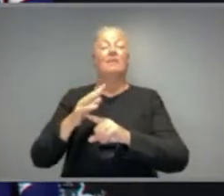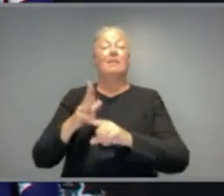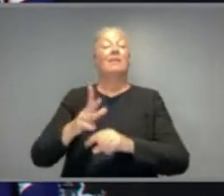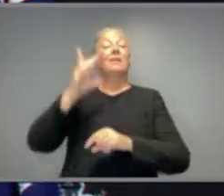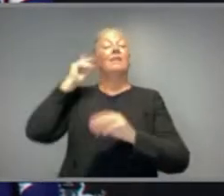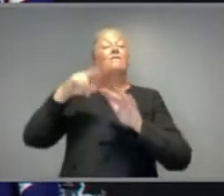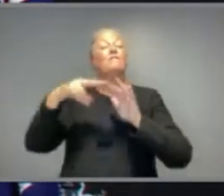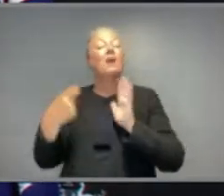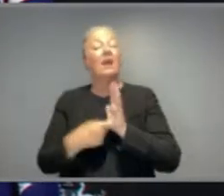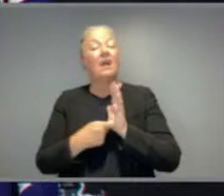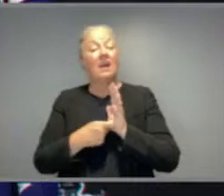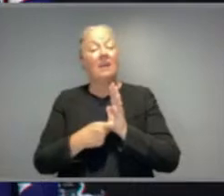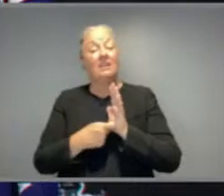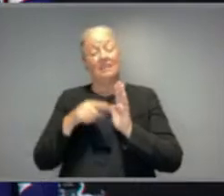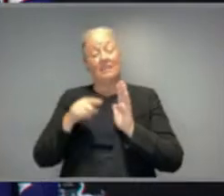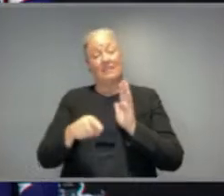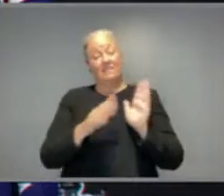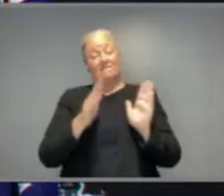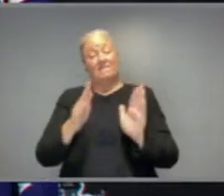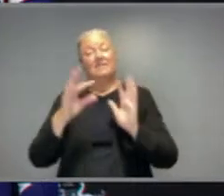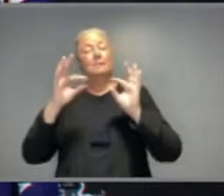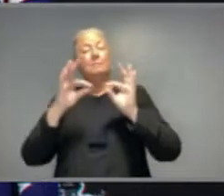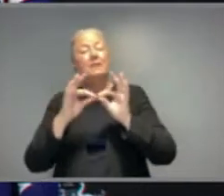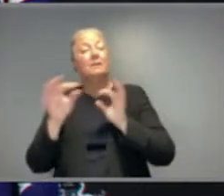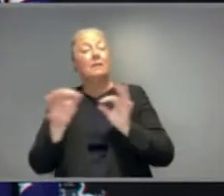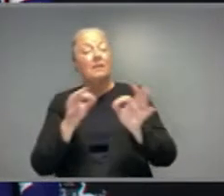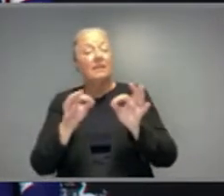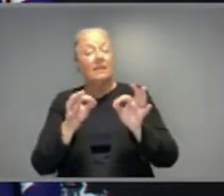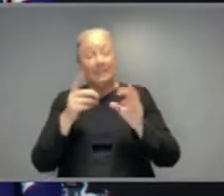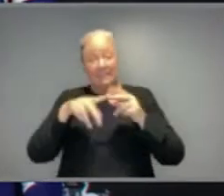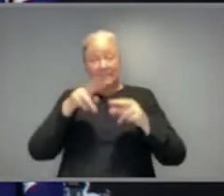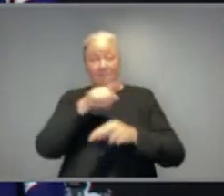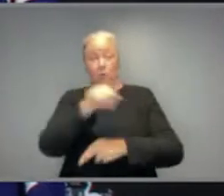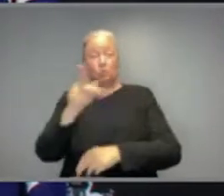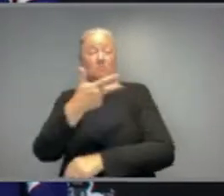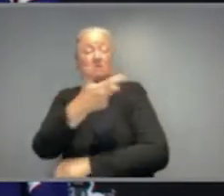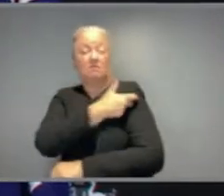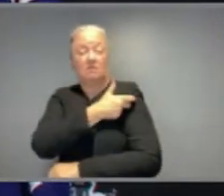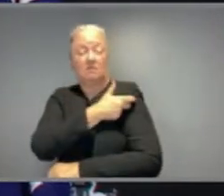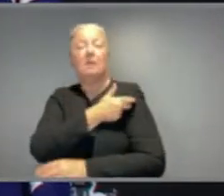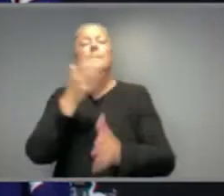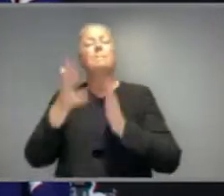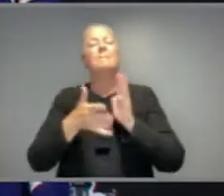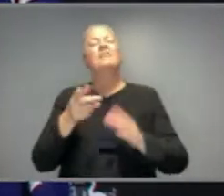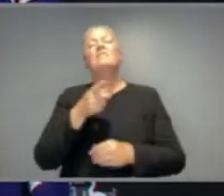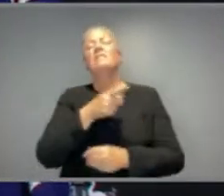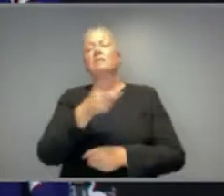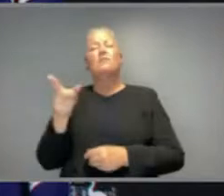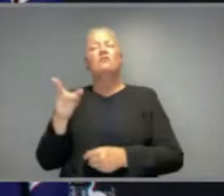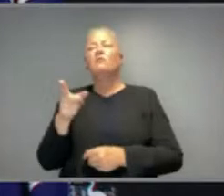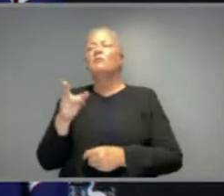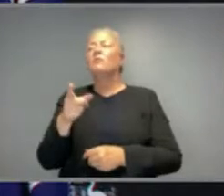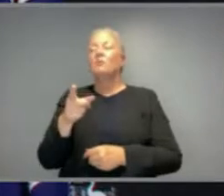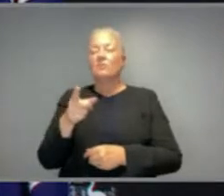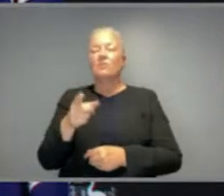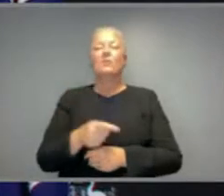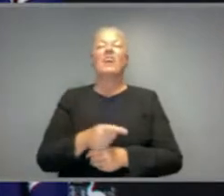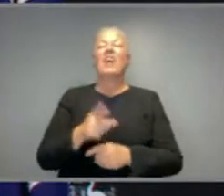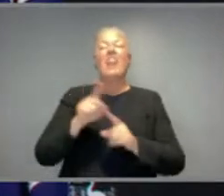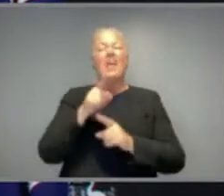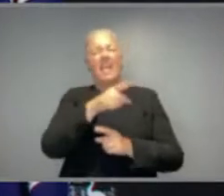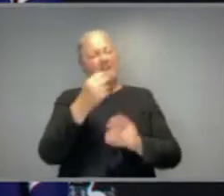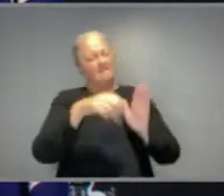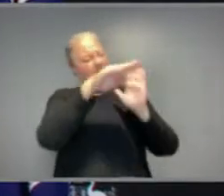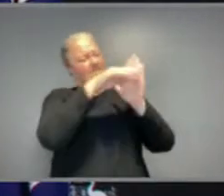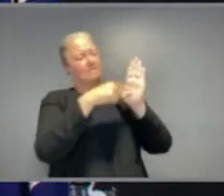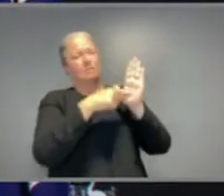B of the plan, is that if you're vaccinated, you can be exempt from various restrictions that might otherwise